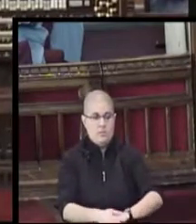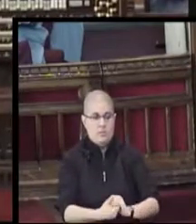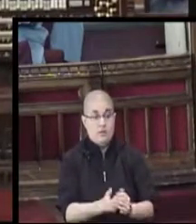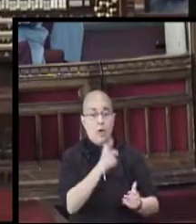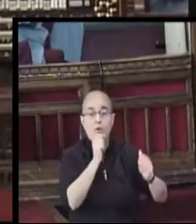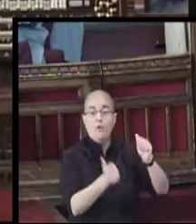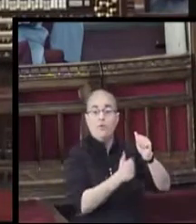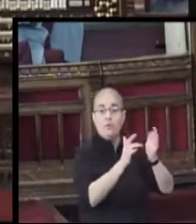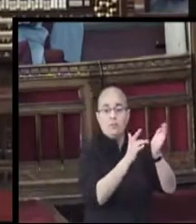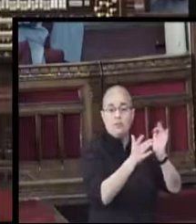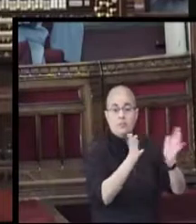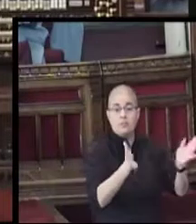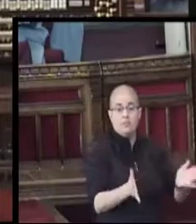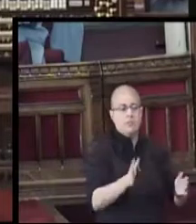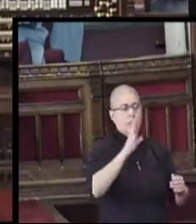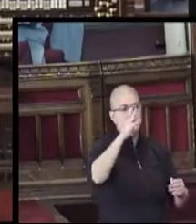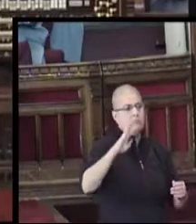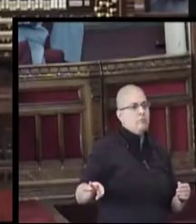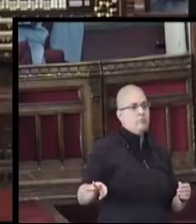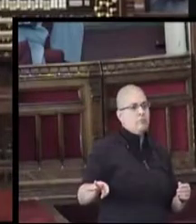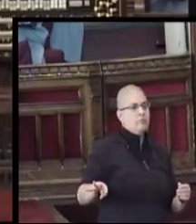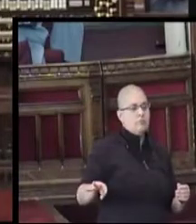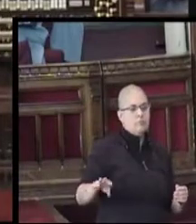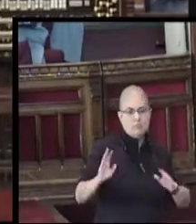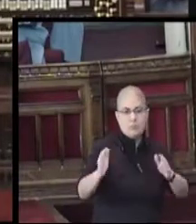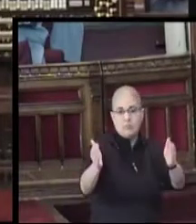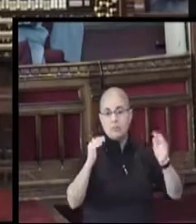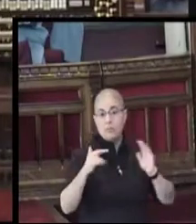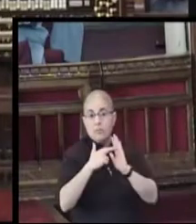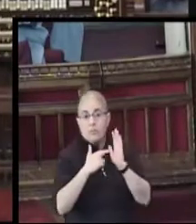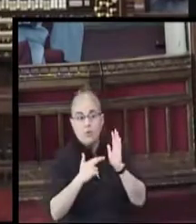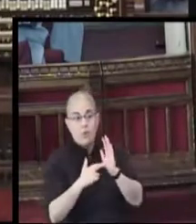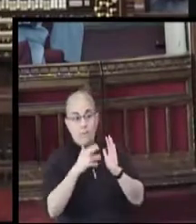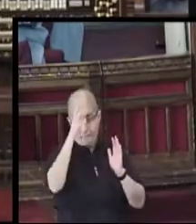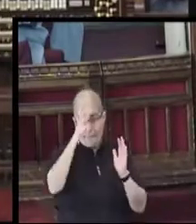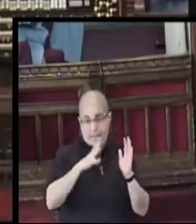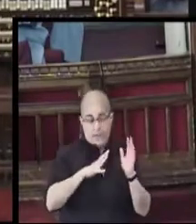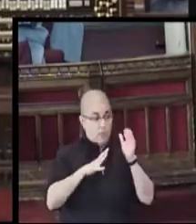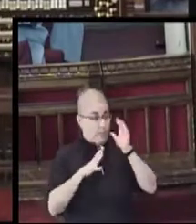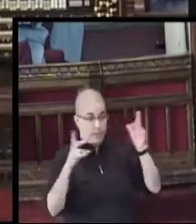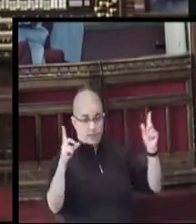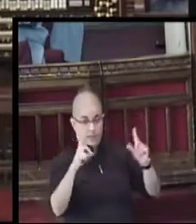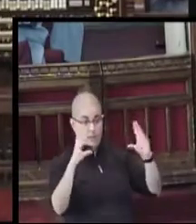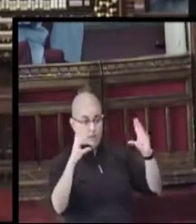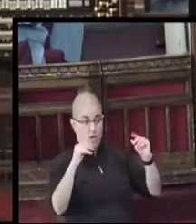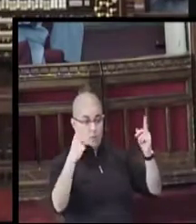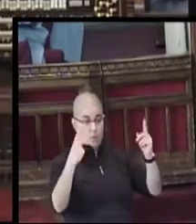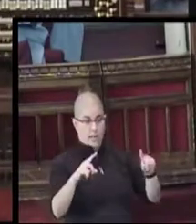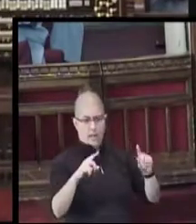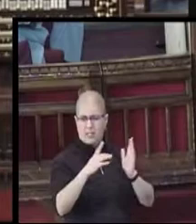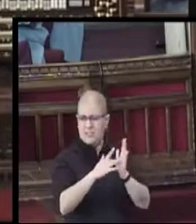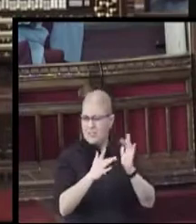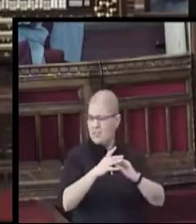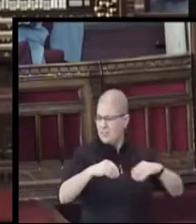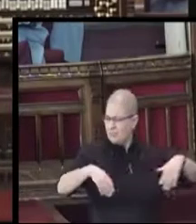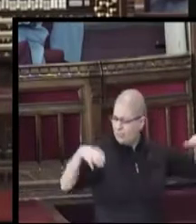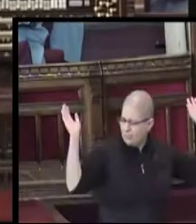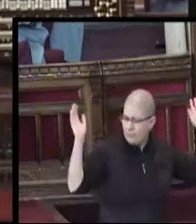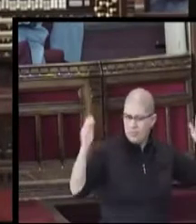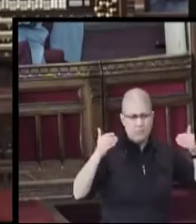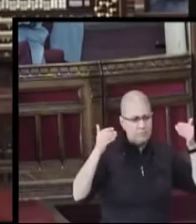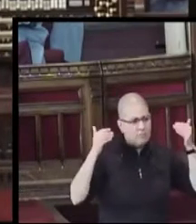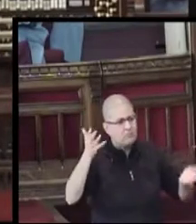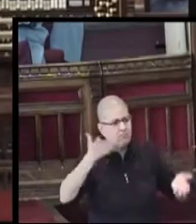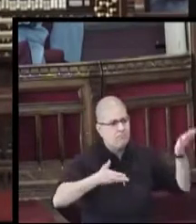it. There were religious rules about when men could talk to women, but Jesus paid no attention to it.